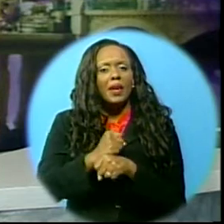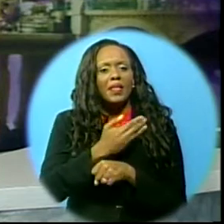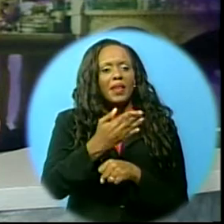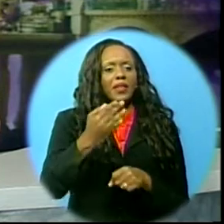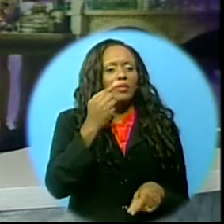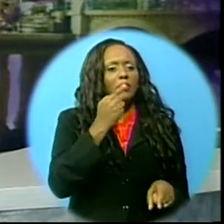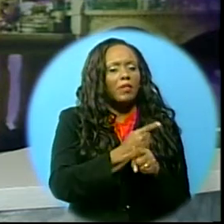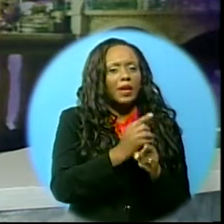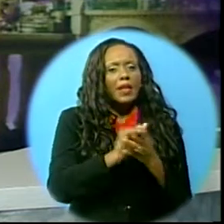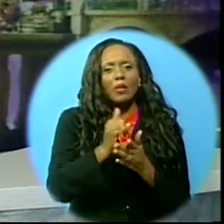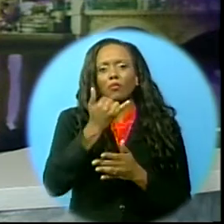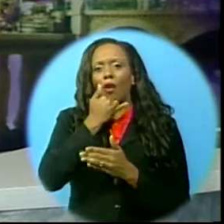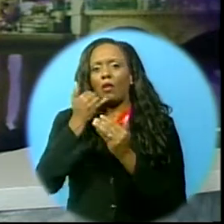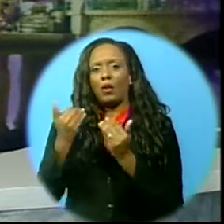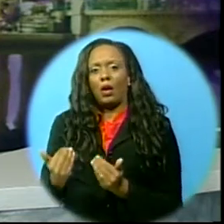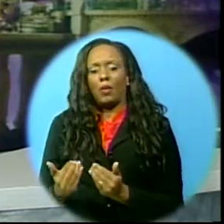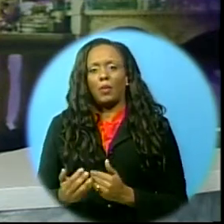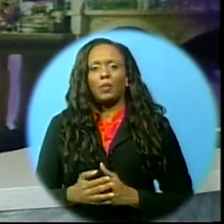the identified flaws.